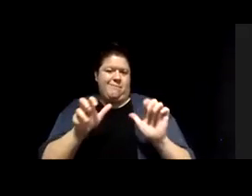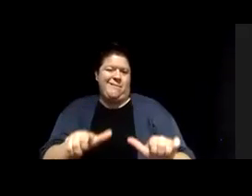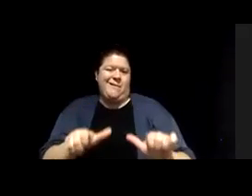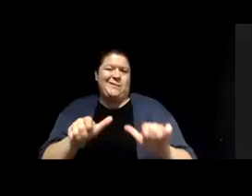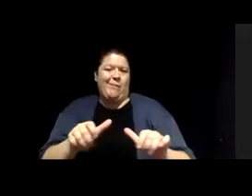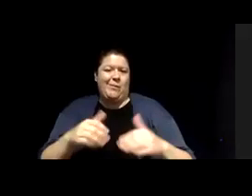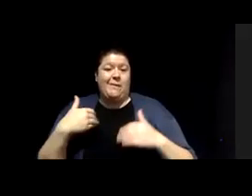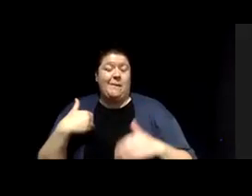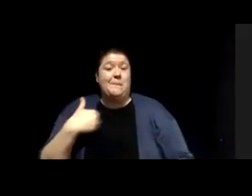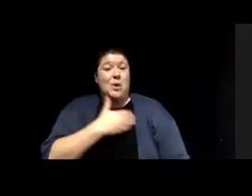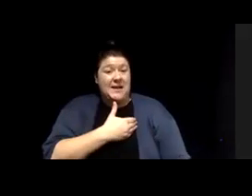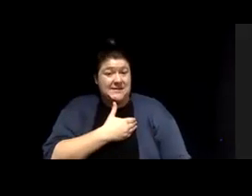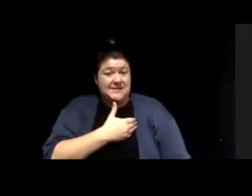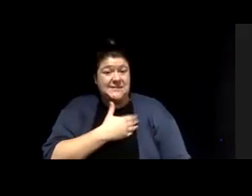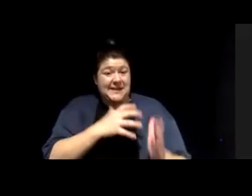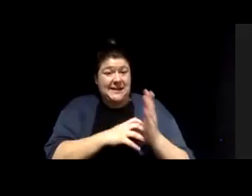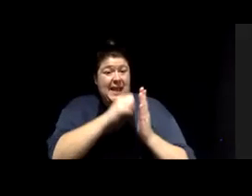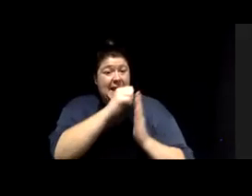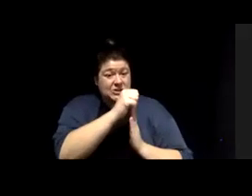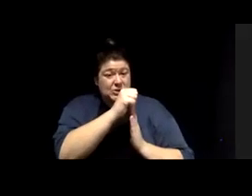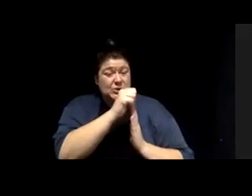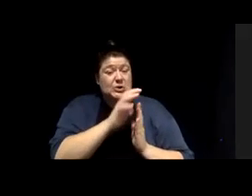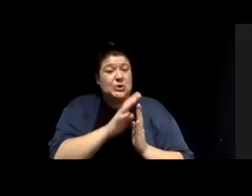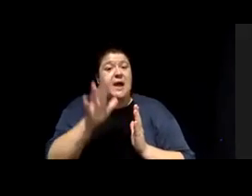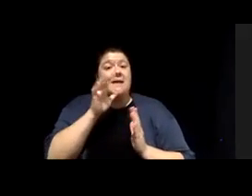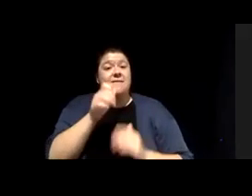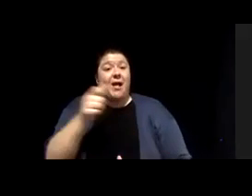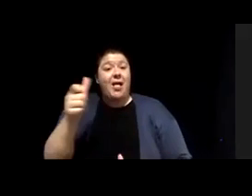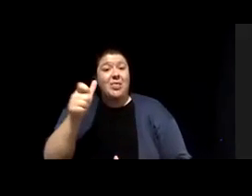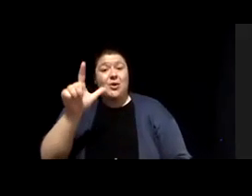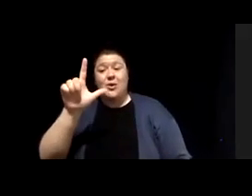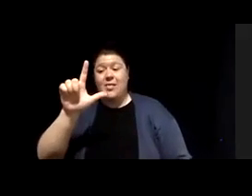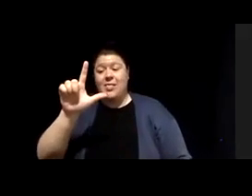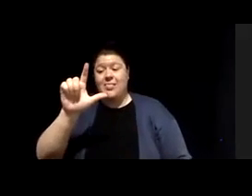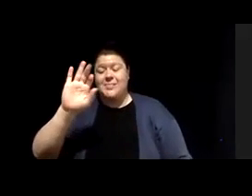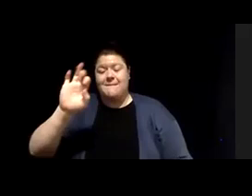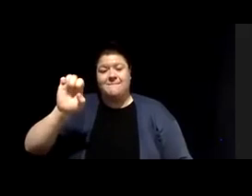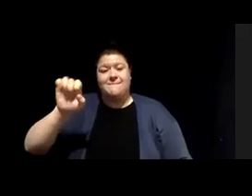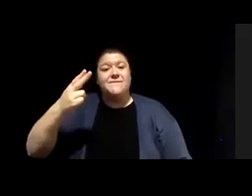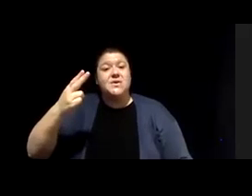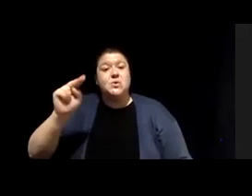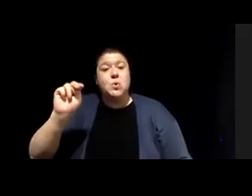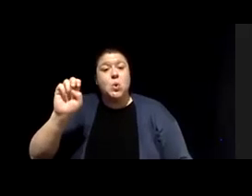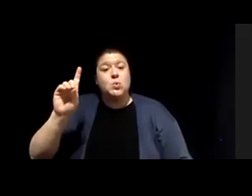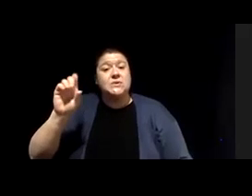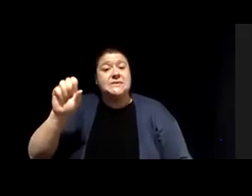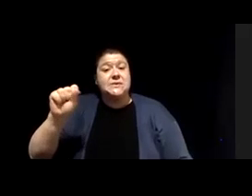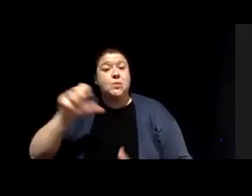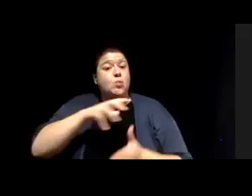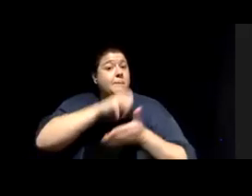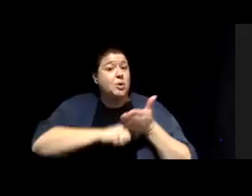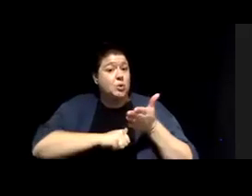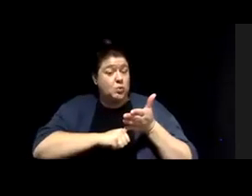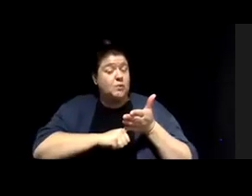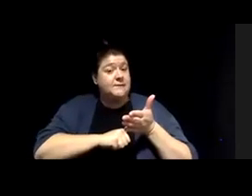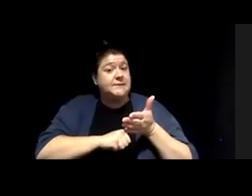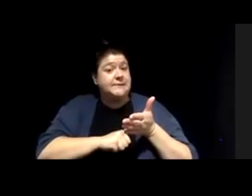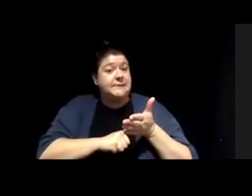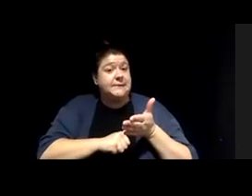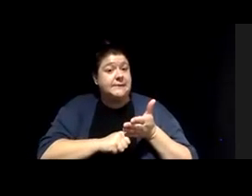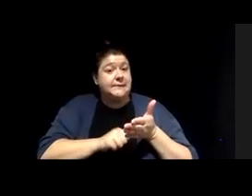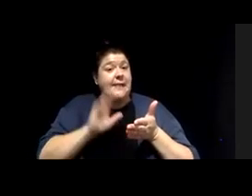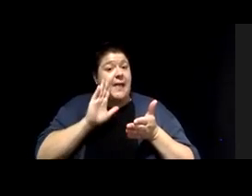breast cancer have some of their lymph nodes removed as well. And that will affect